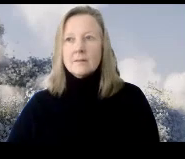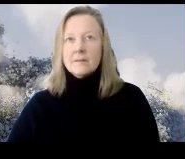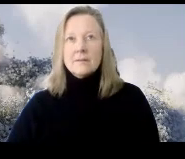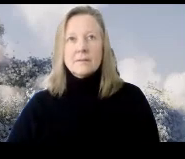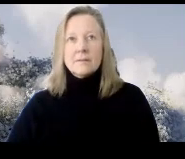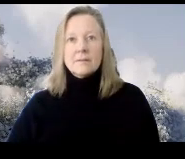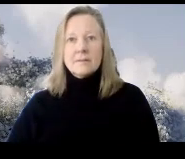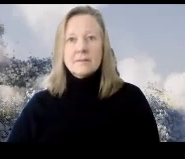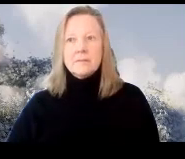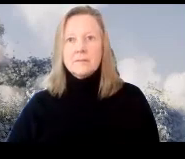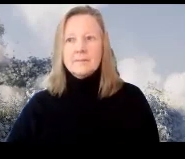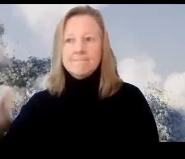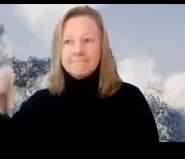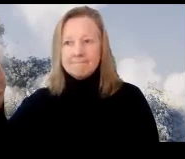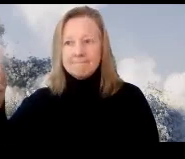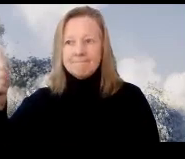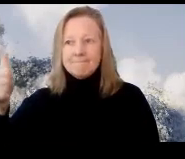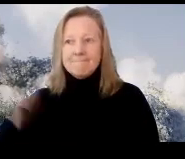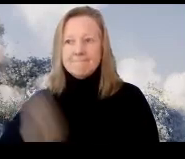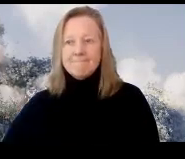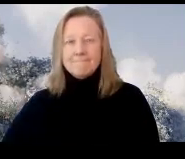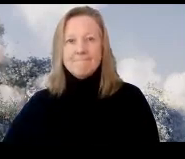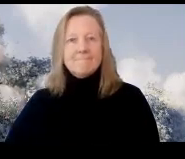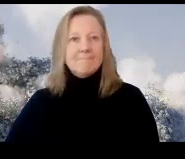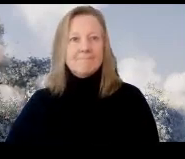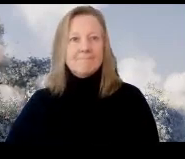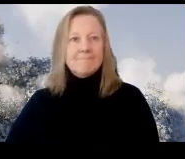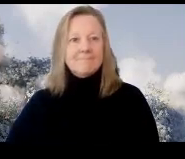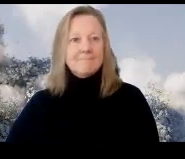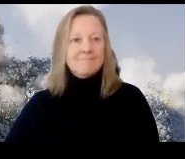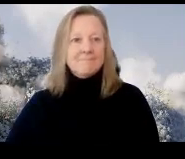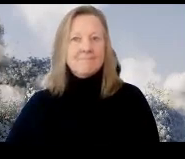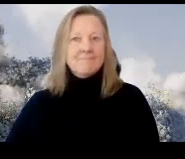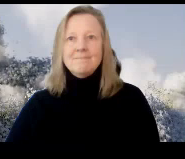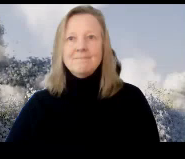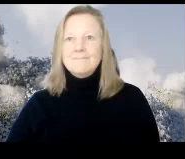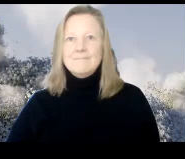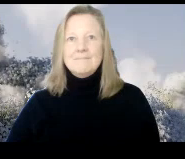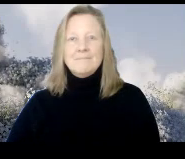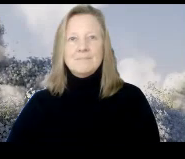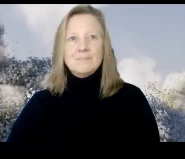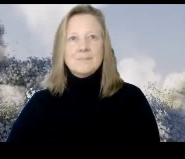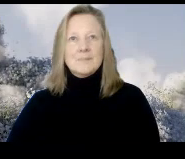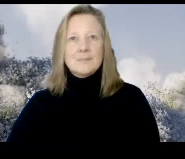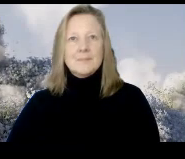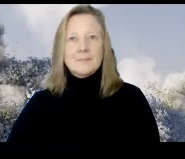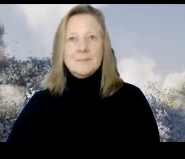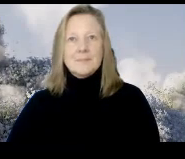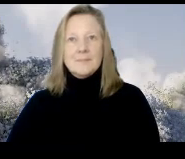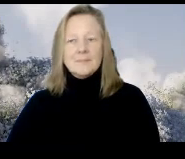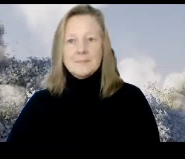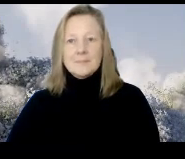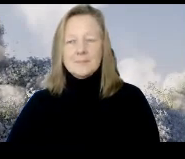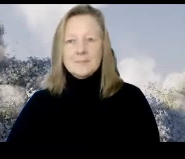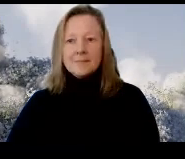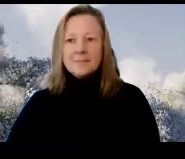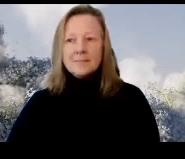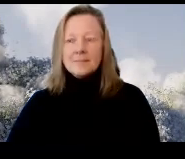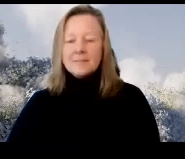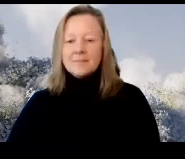Can everyone see those okay? Okay, perfect. So, as I mentioned, we're here to talk about the